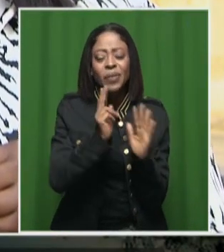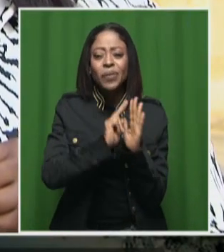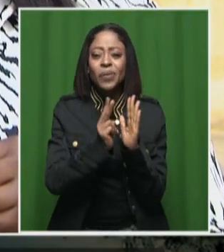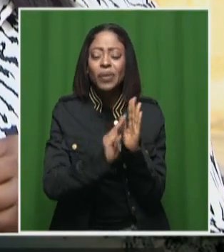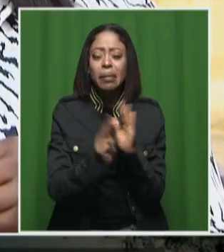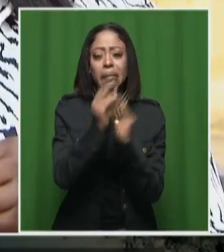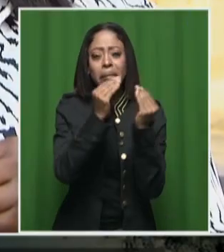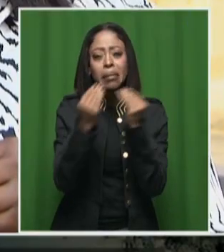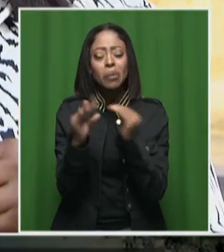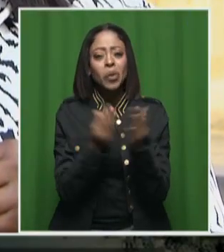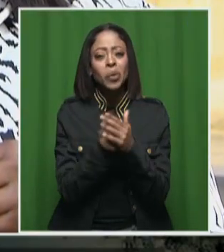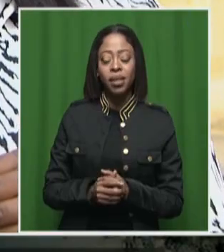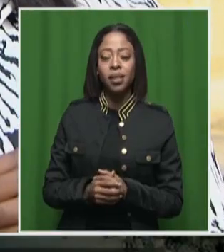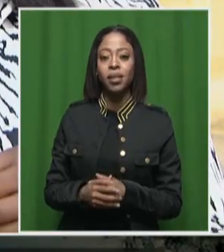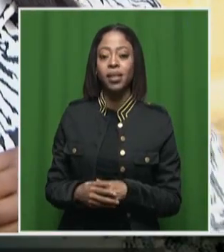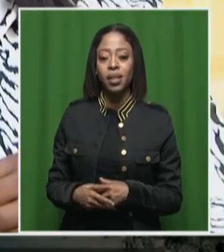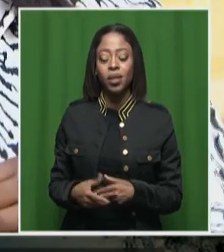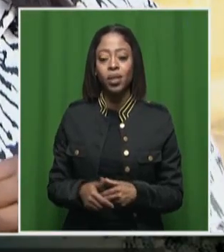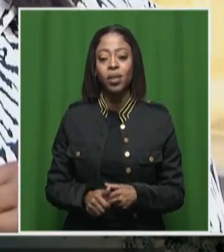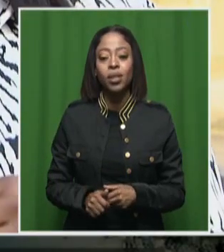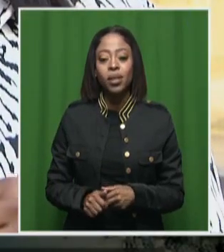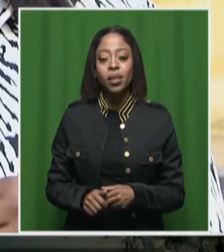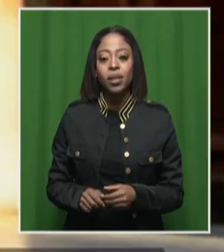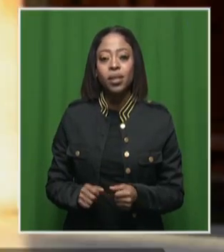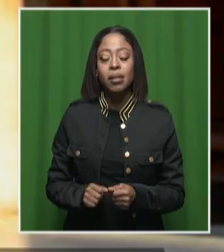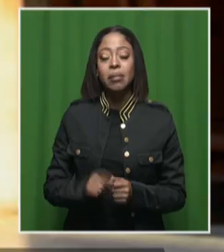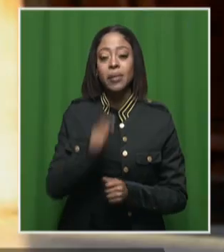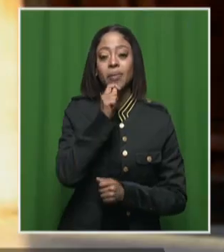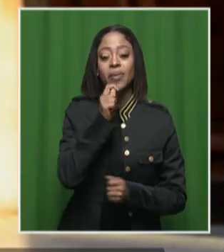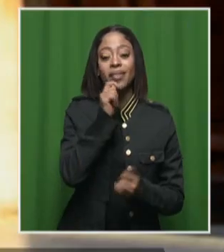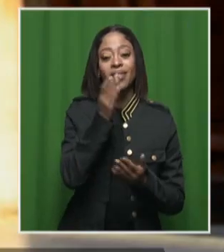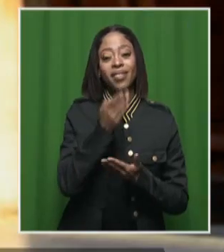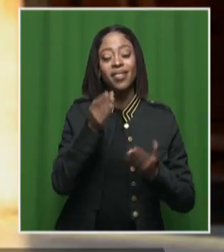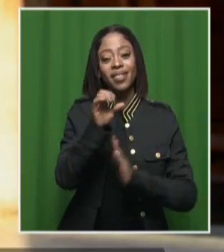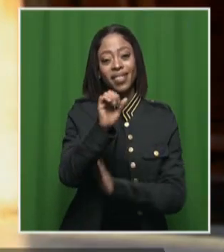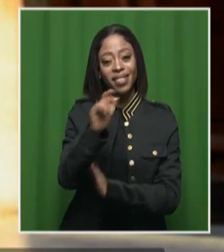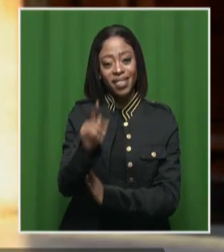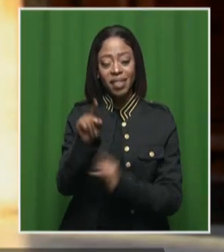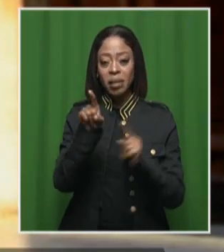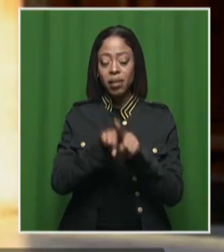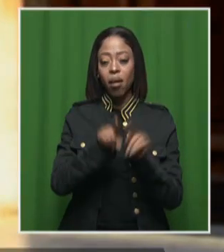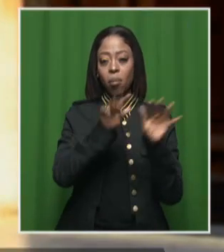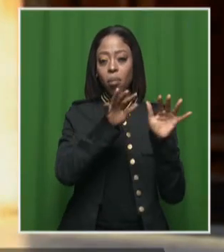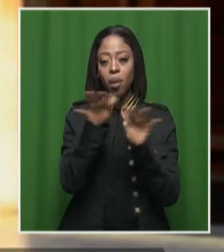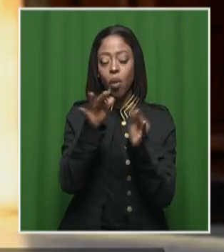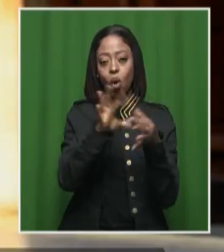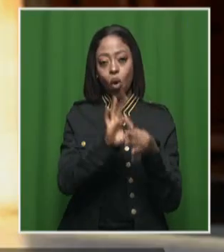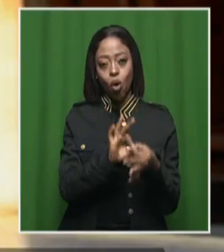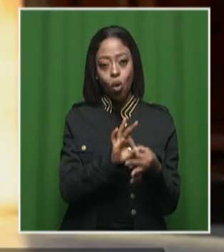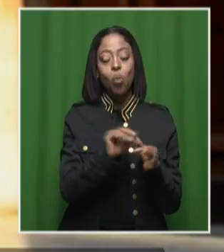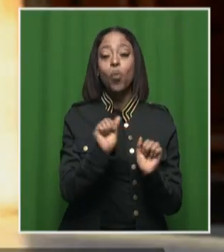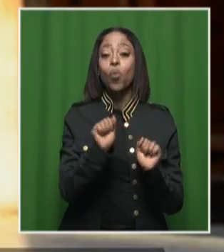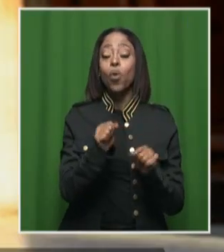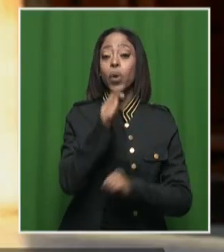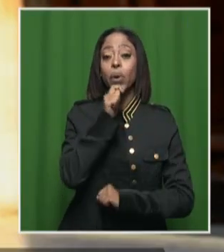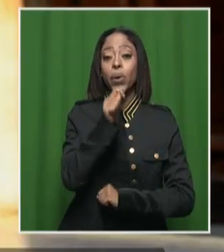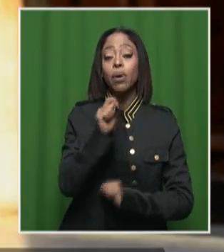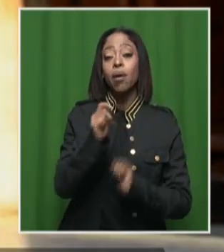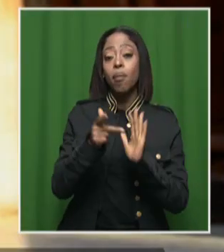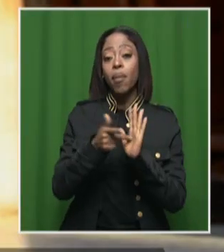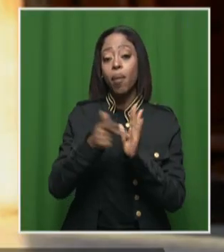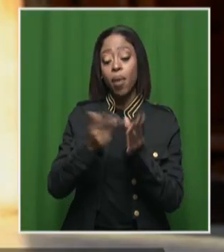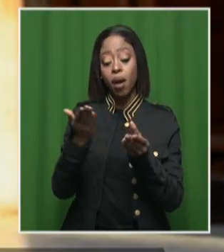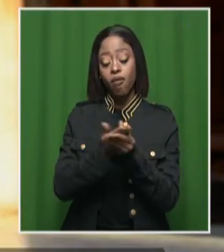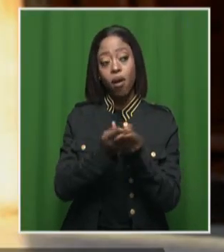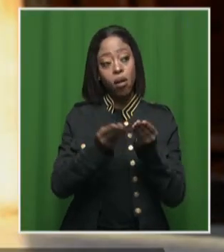and busying itself with today. Well, good morning to you, Sakina, and to the viewers at home. Indeed, when those papers were